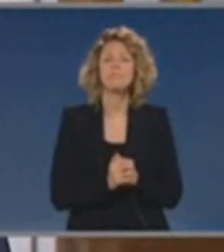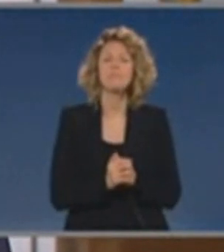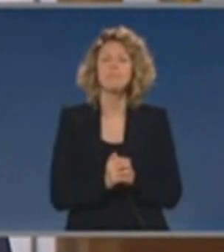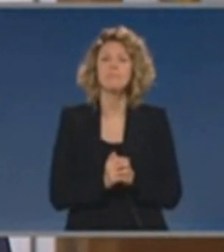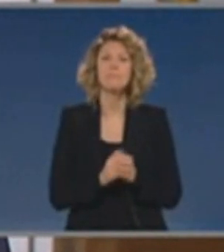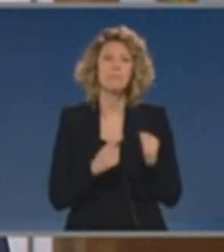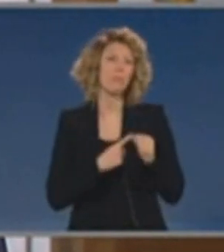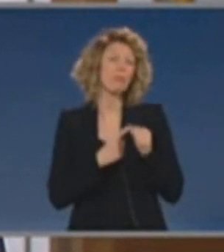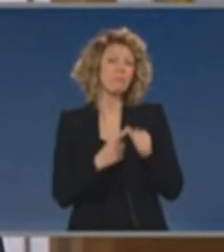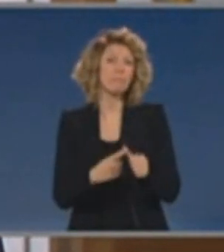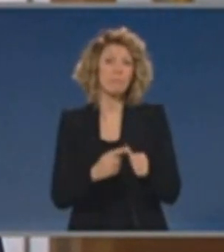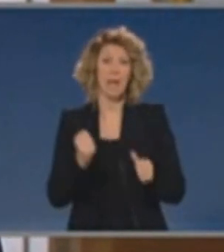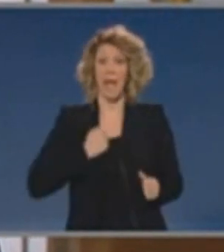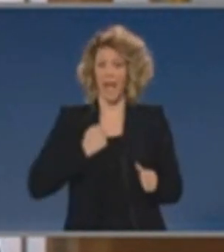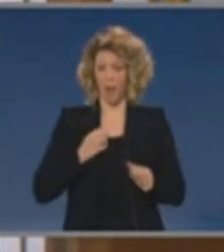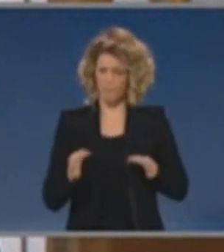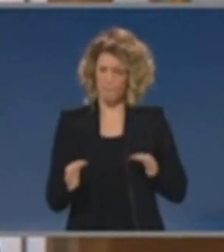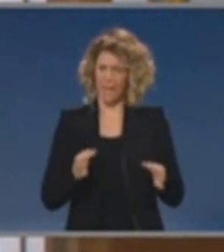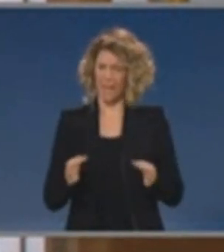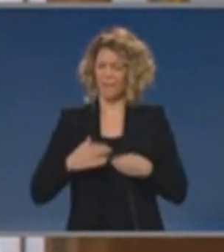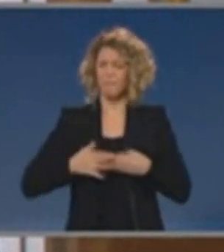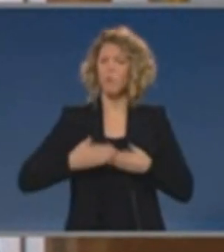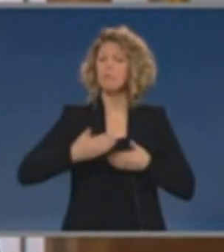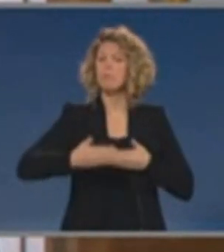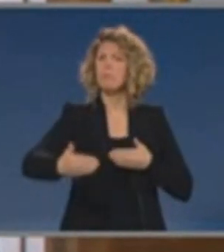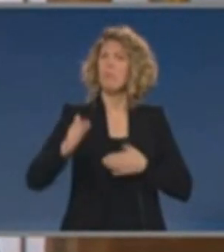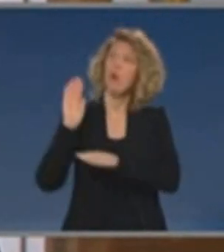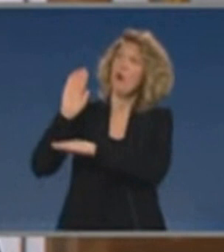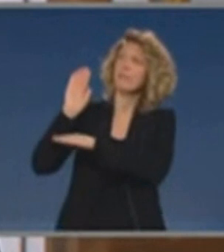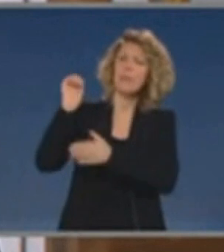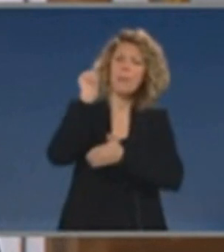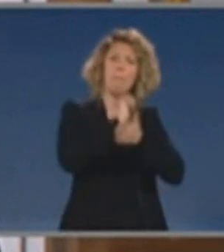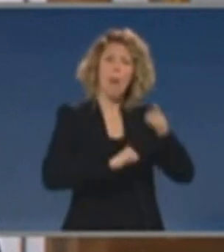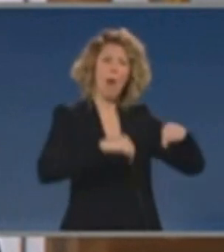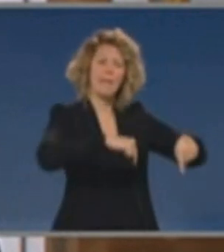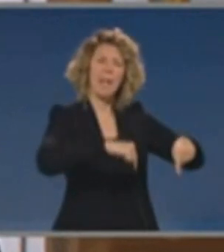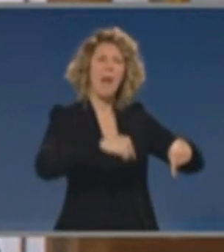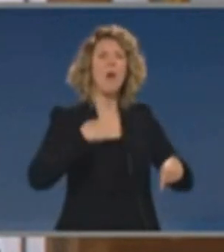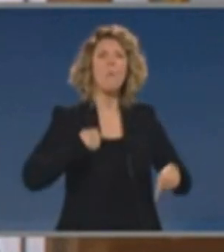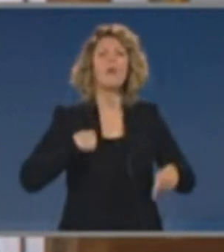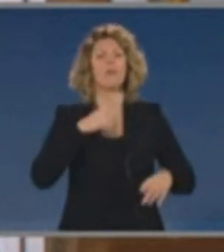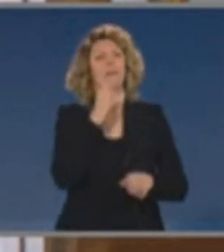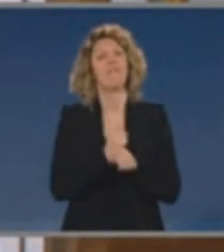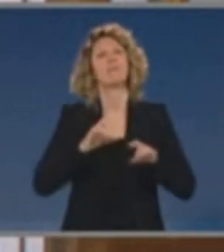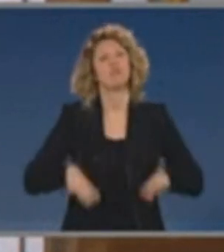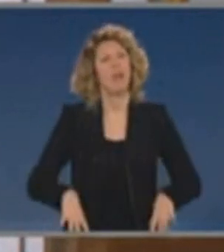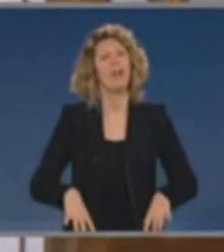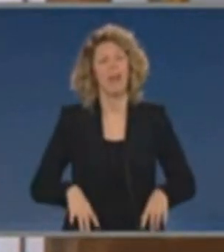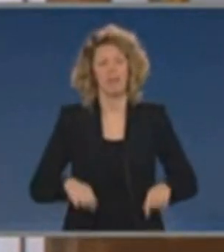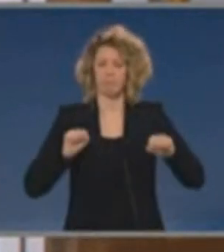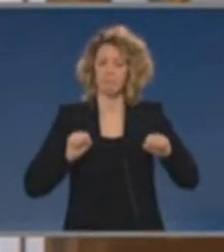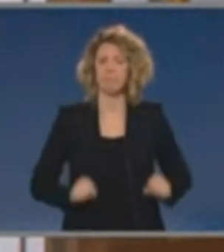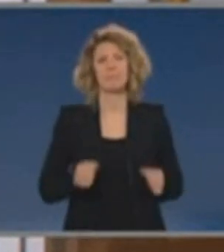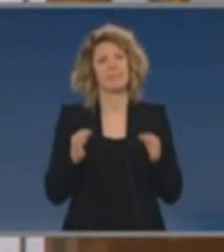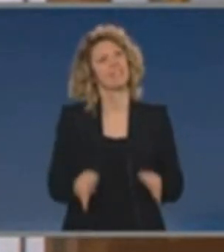been decided and designed by the Australian government, not by anyone else. We have